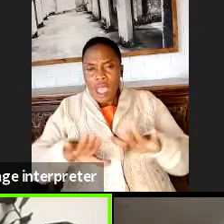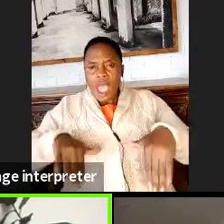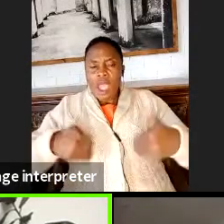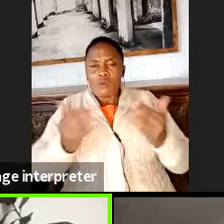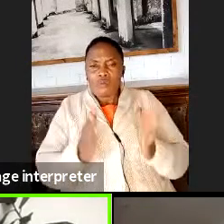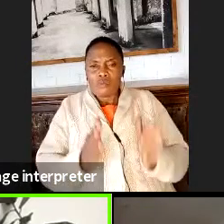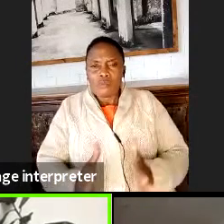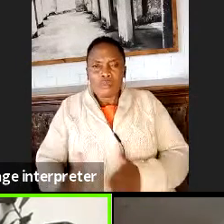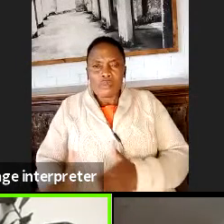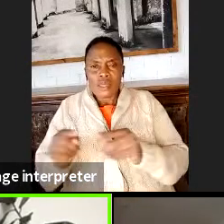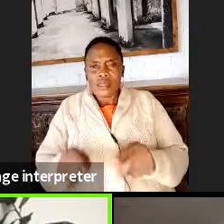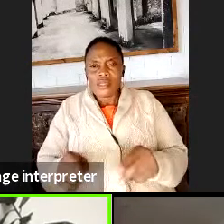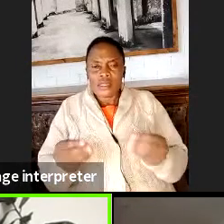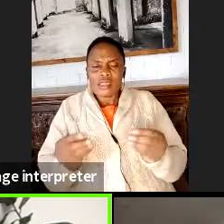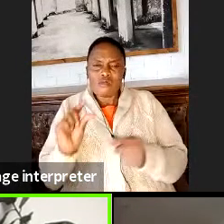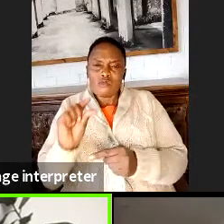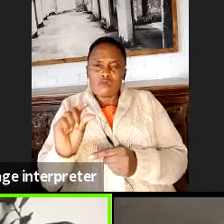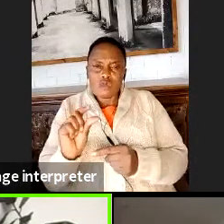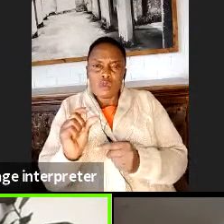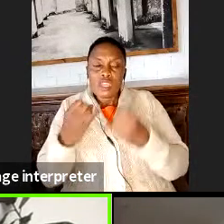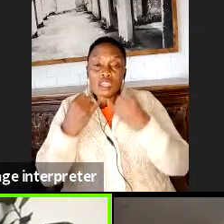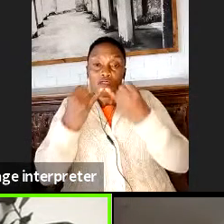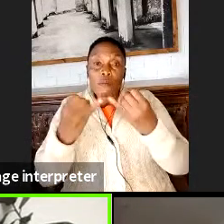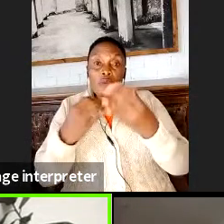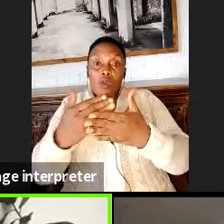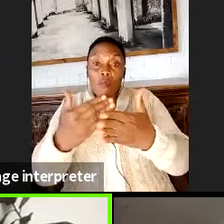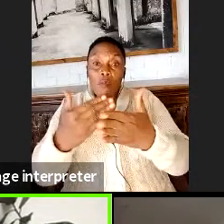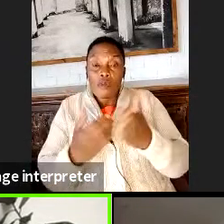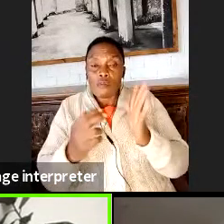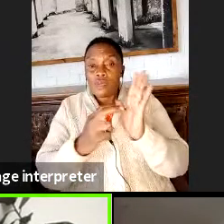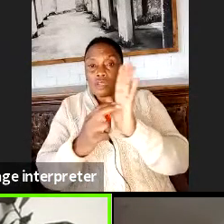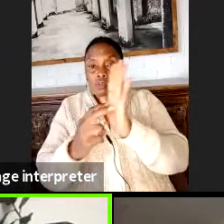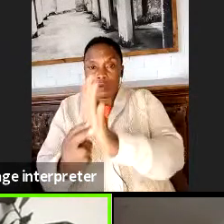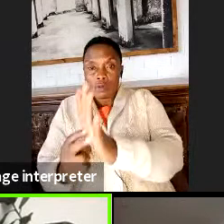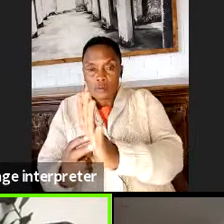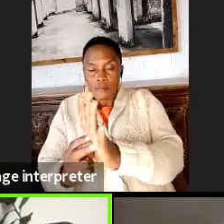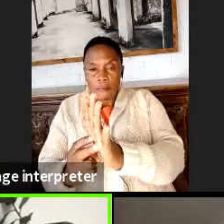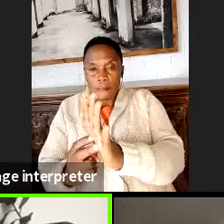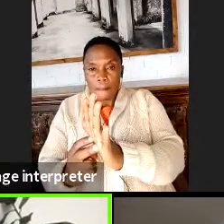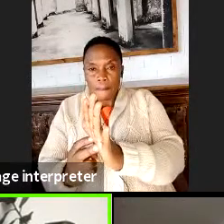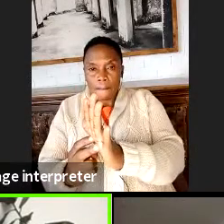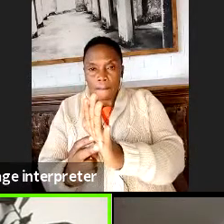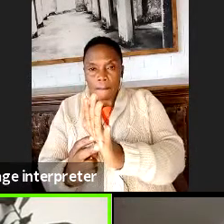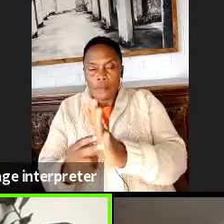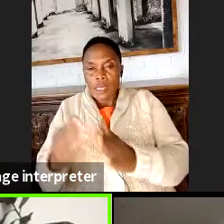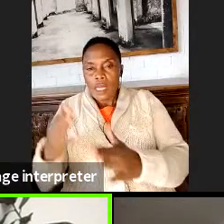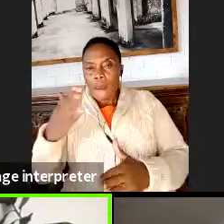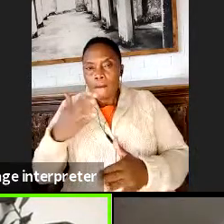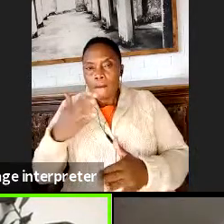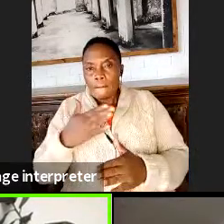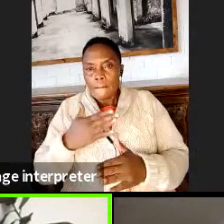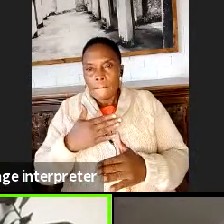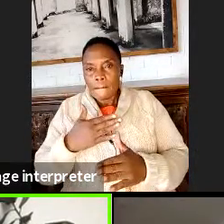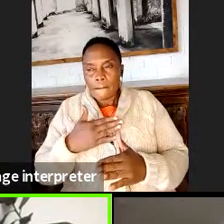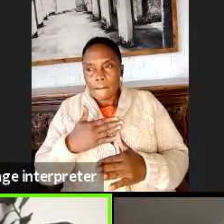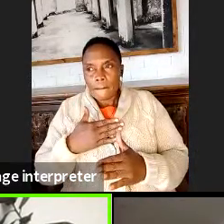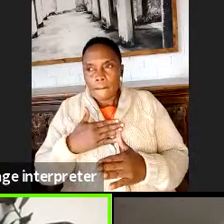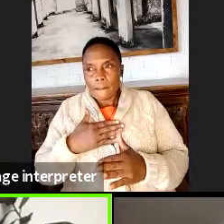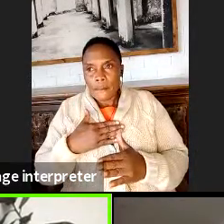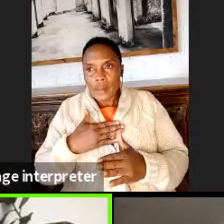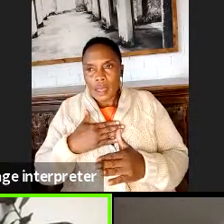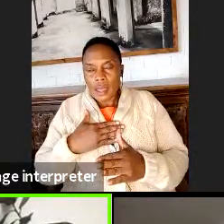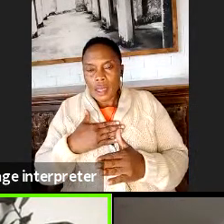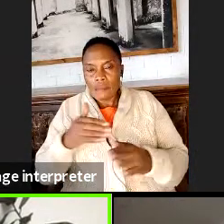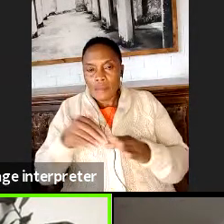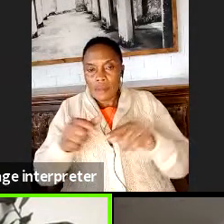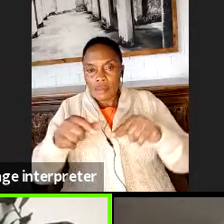going to give a few introductory remarks and then introduce my distinguished panelists across the board.